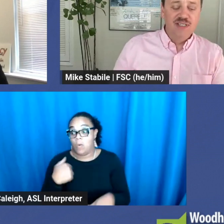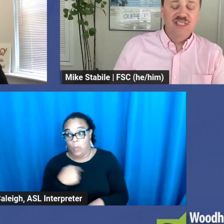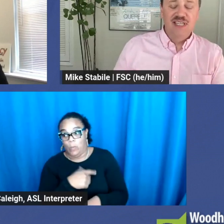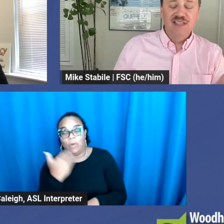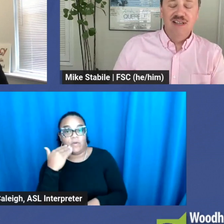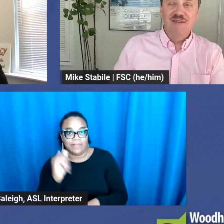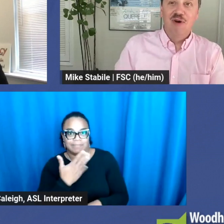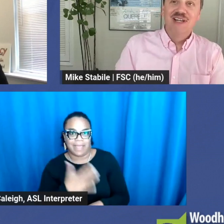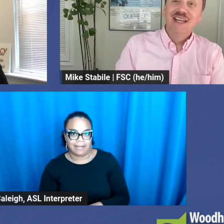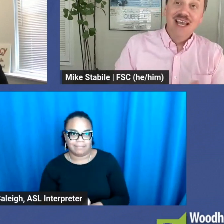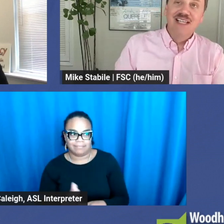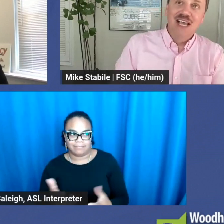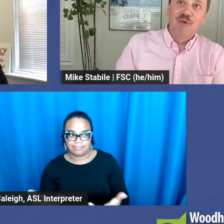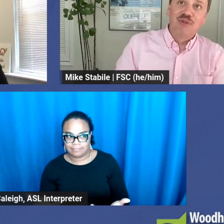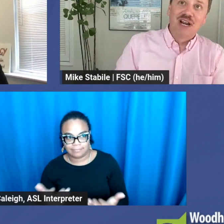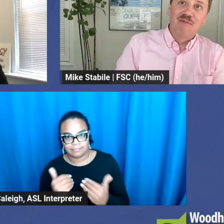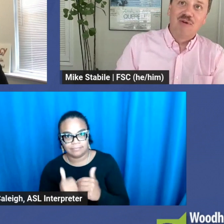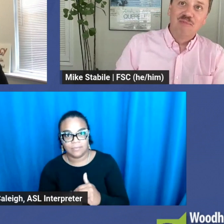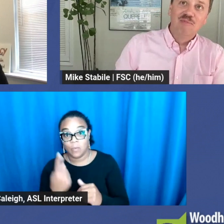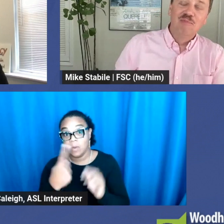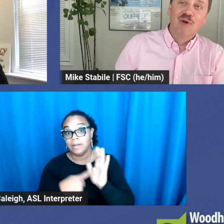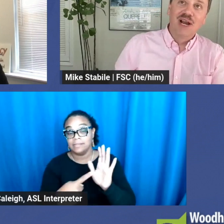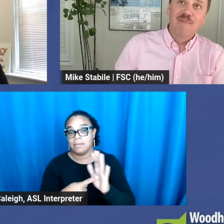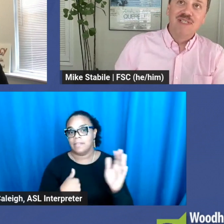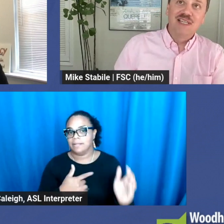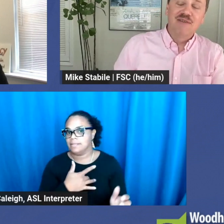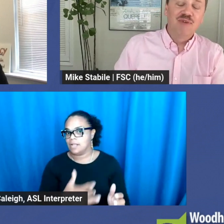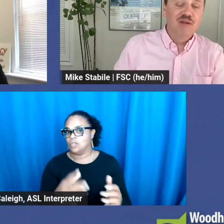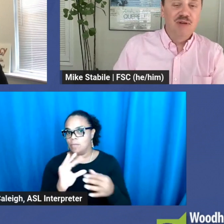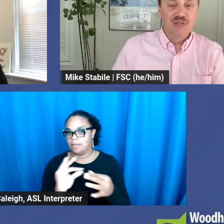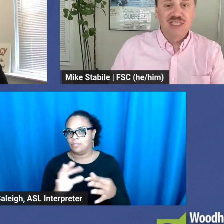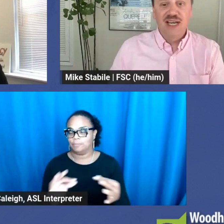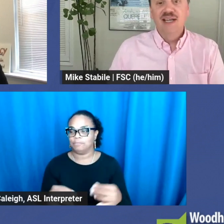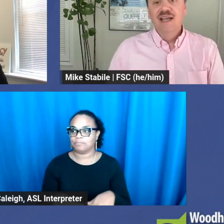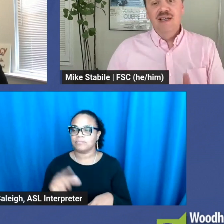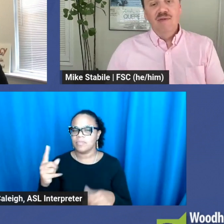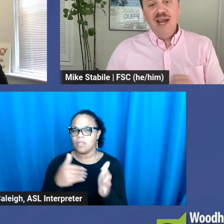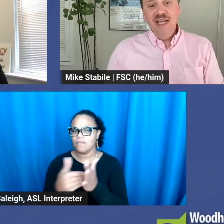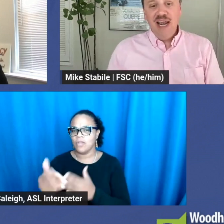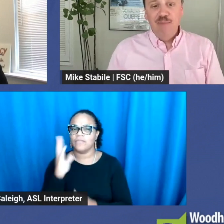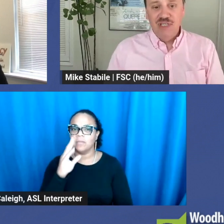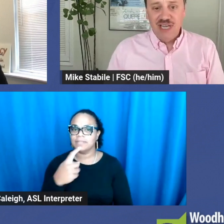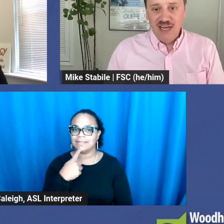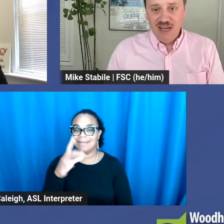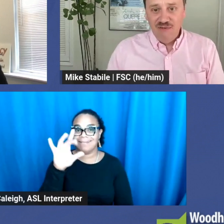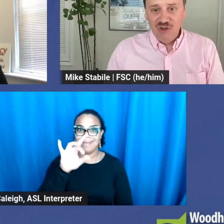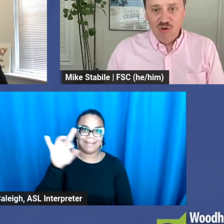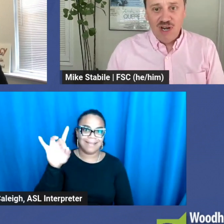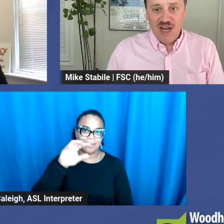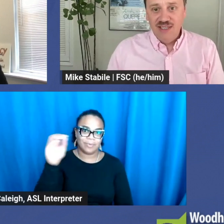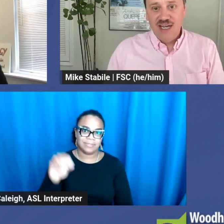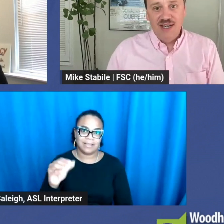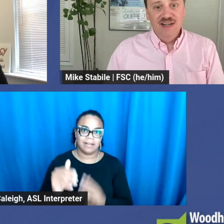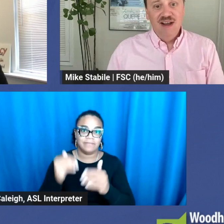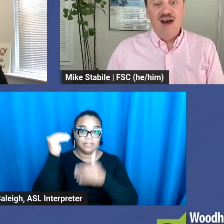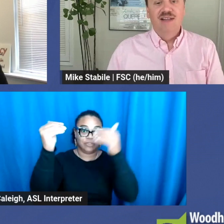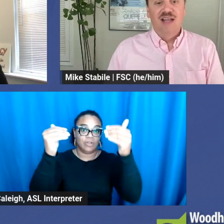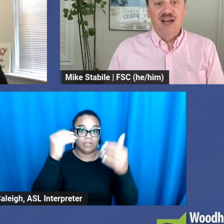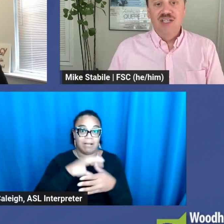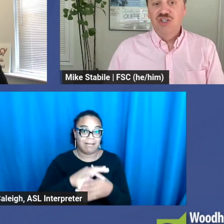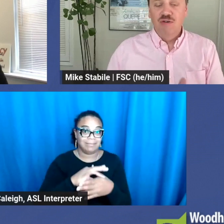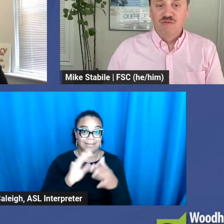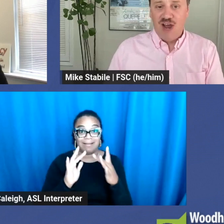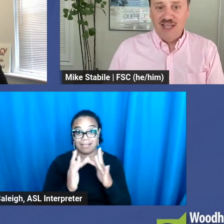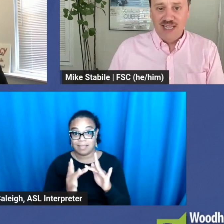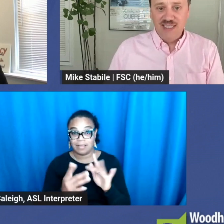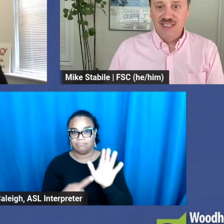mean, one example that I will bring up is that they frequently will say, 88% of adult content